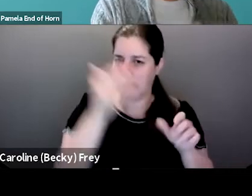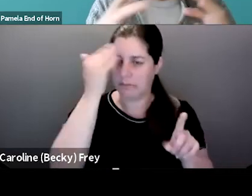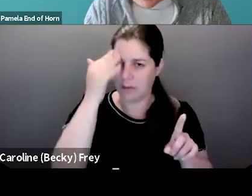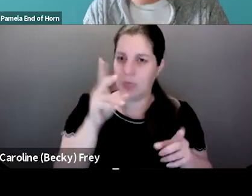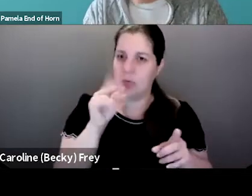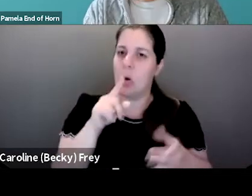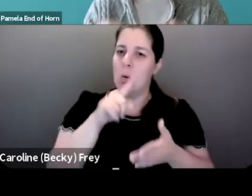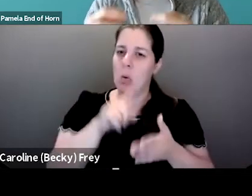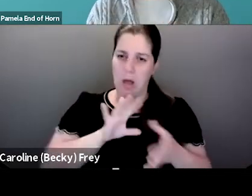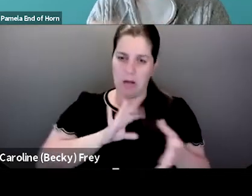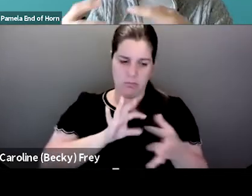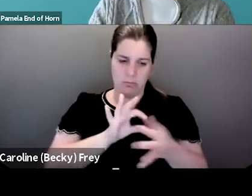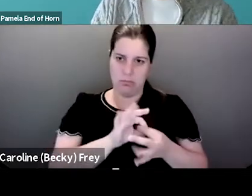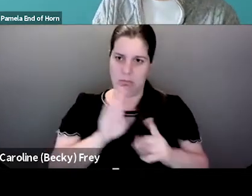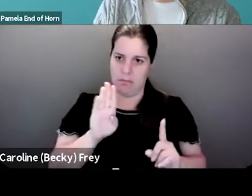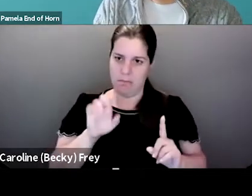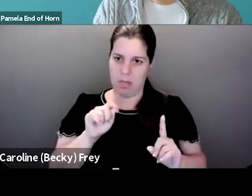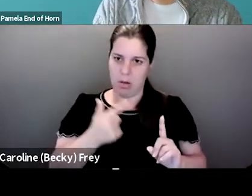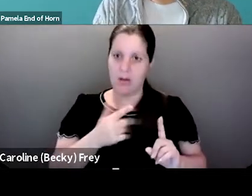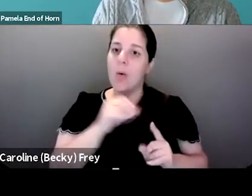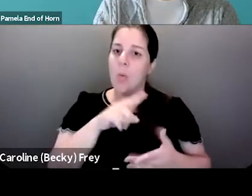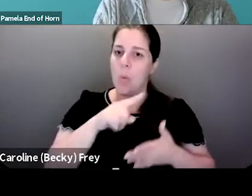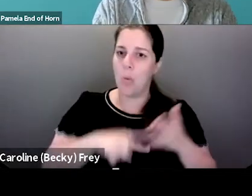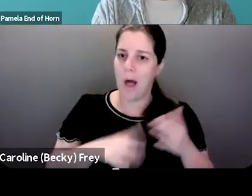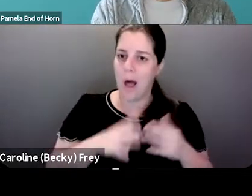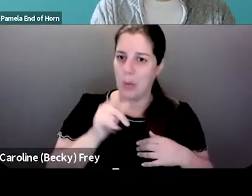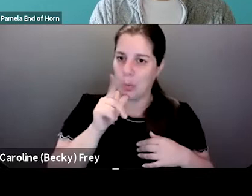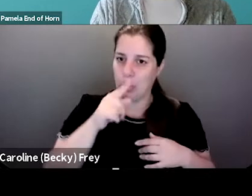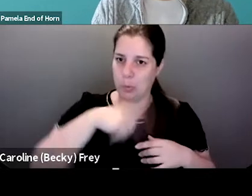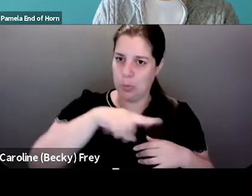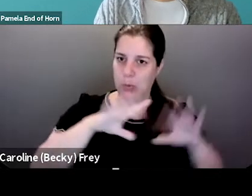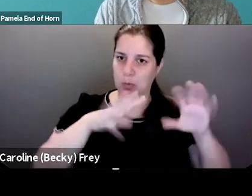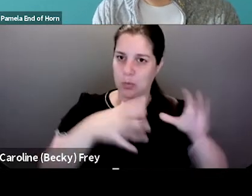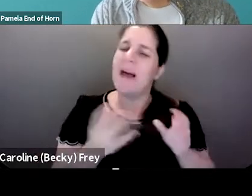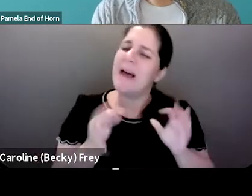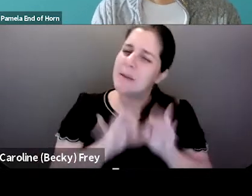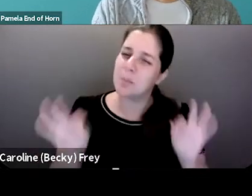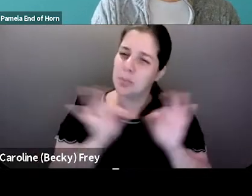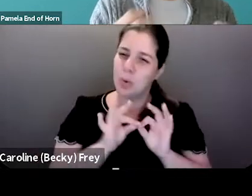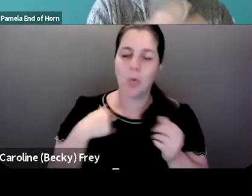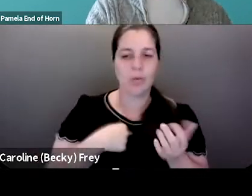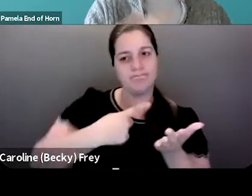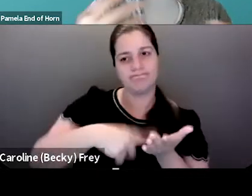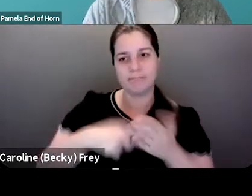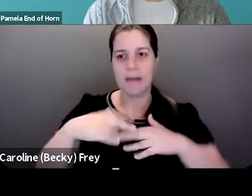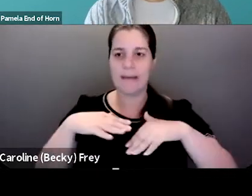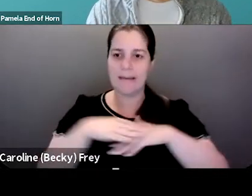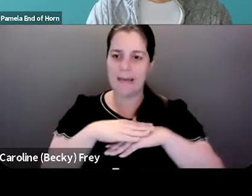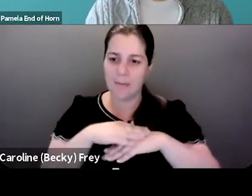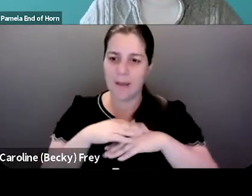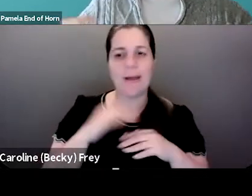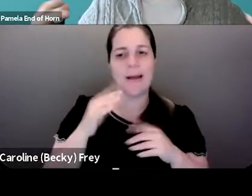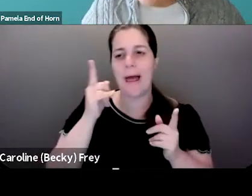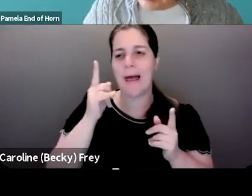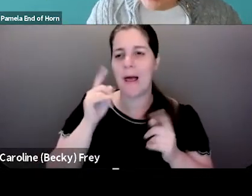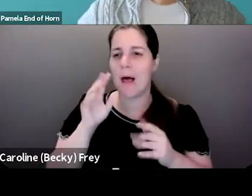and who and what that group of people belong to. This is very important because as we're talking about Native Americans, American Indians, Alaska